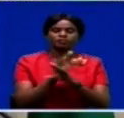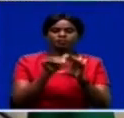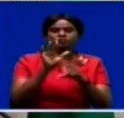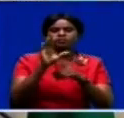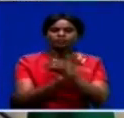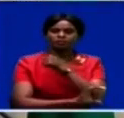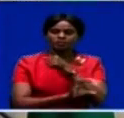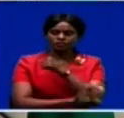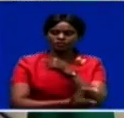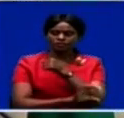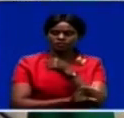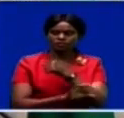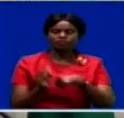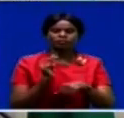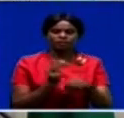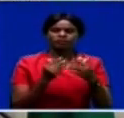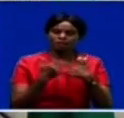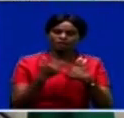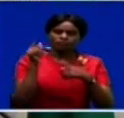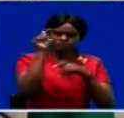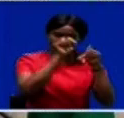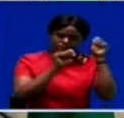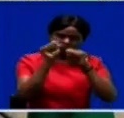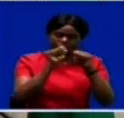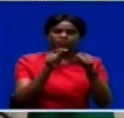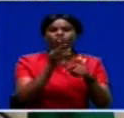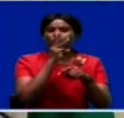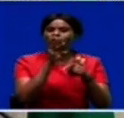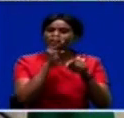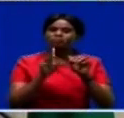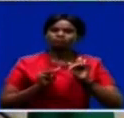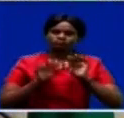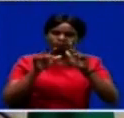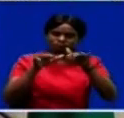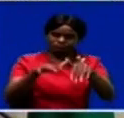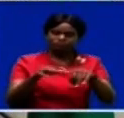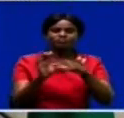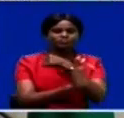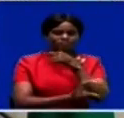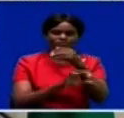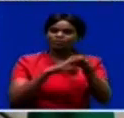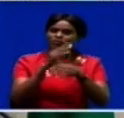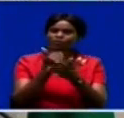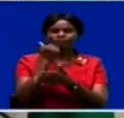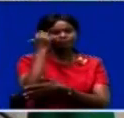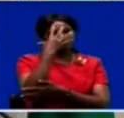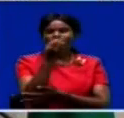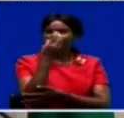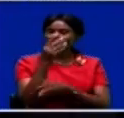have rich tourist attractions comprising waterfalls countrywide, lakes with beautiful